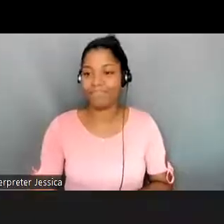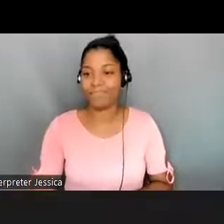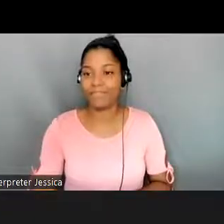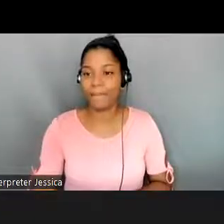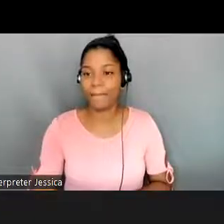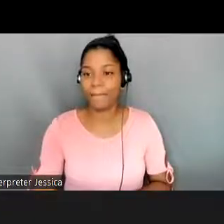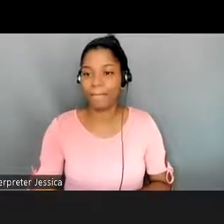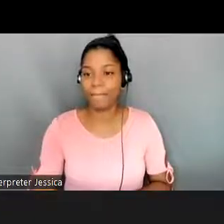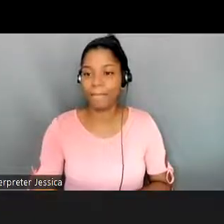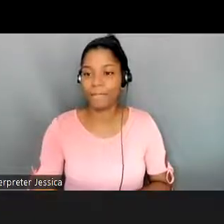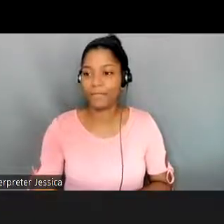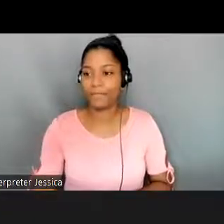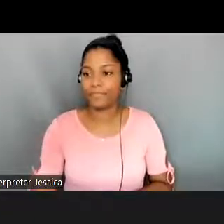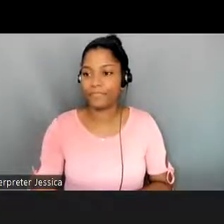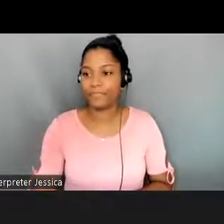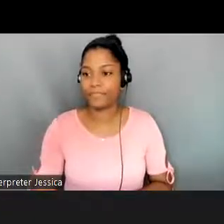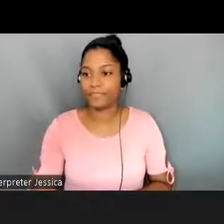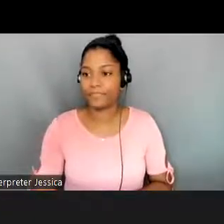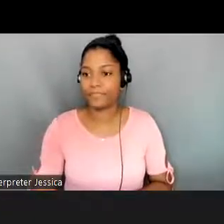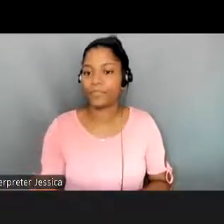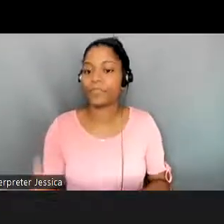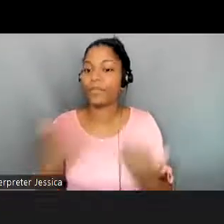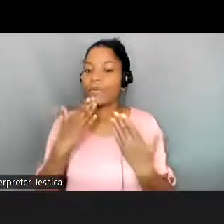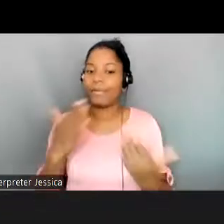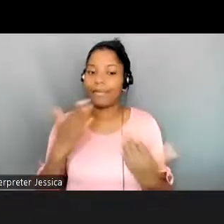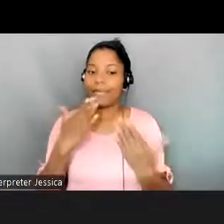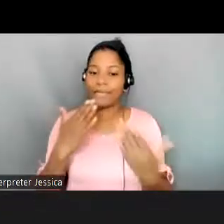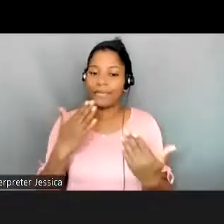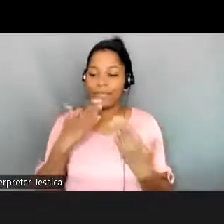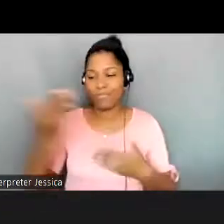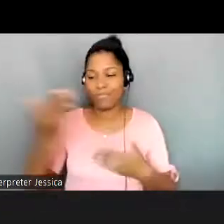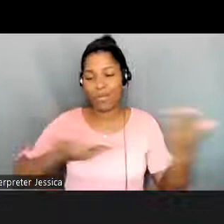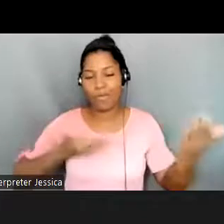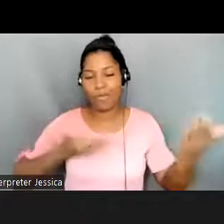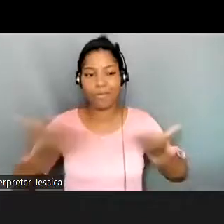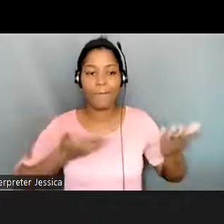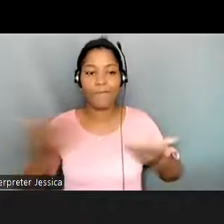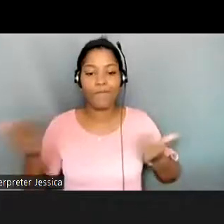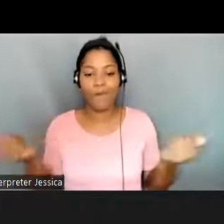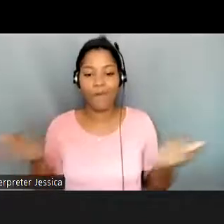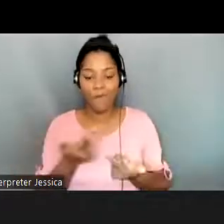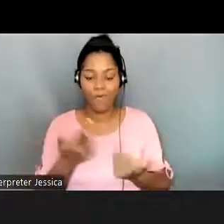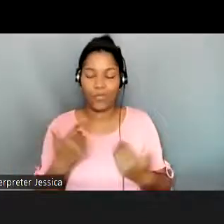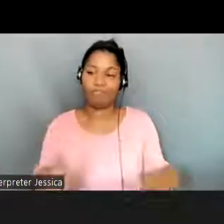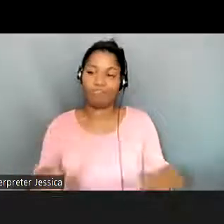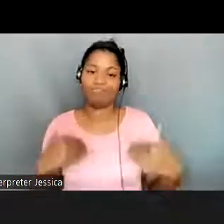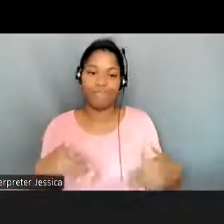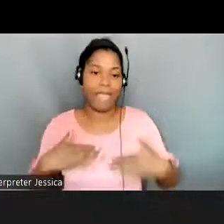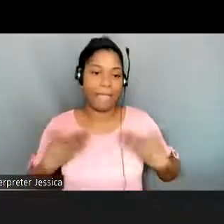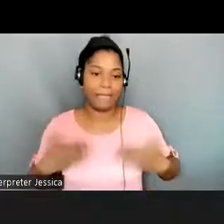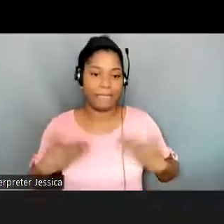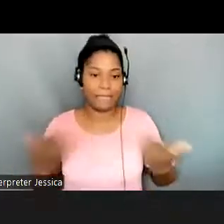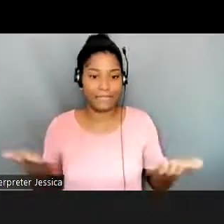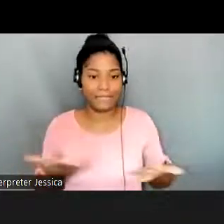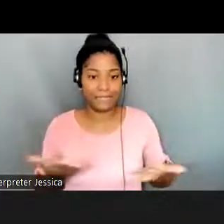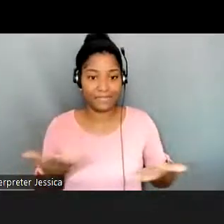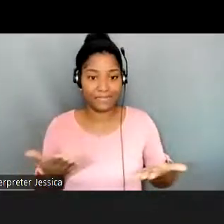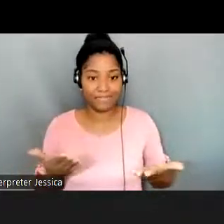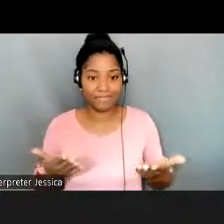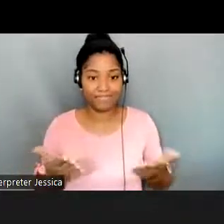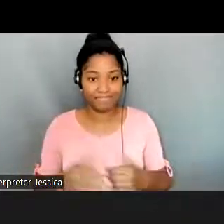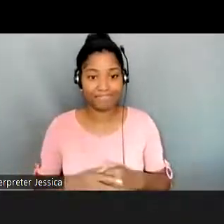Well, thank you, Meredith, and welcome, everyone. It's really an honor to be joining you today, and I want to thank US Aging